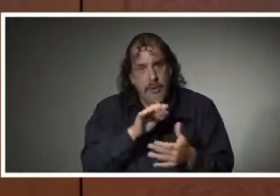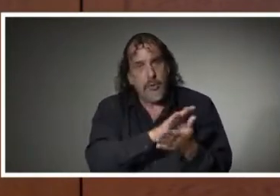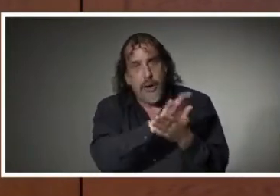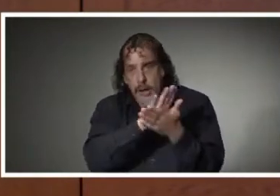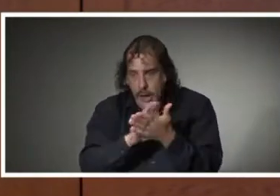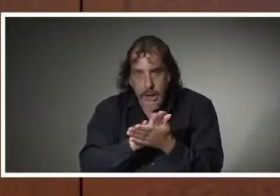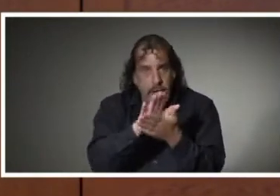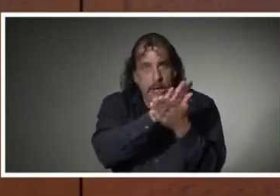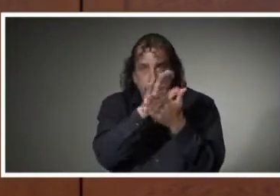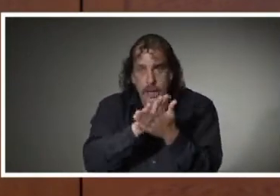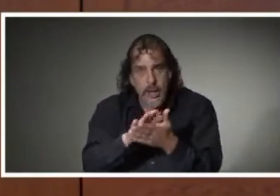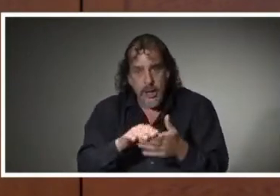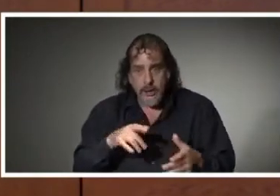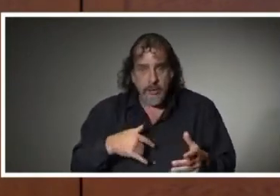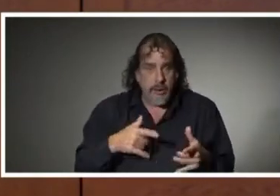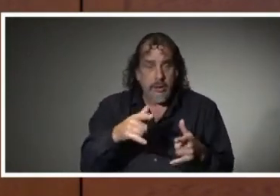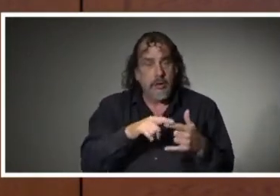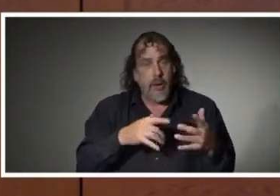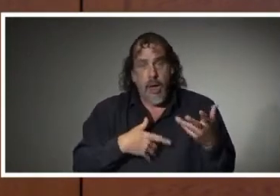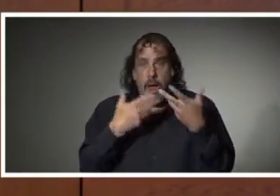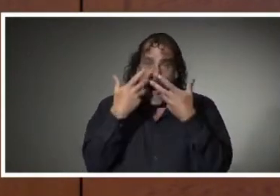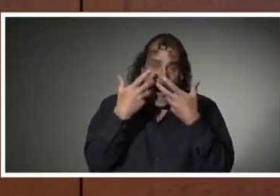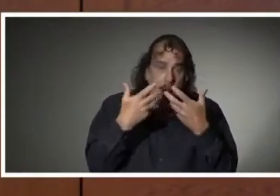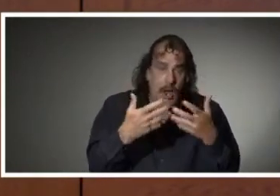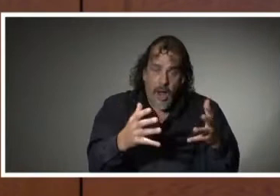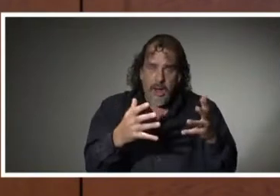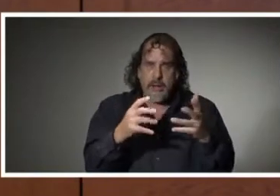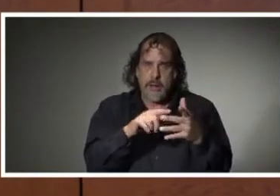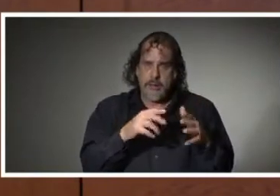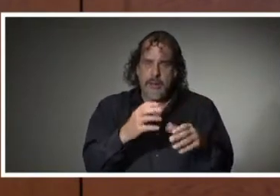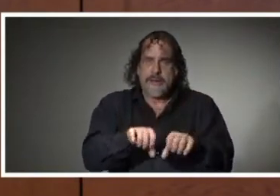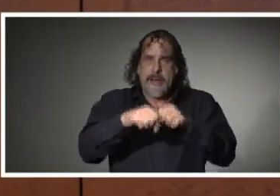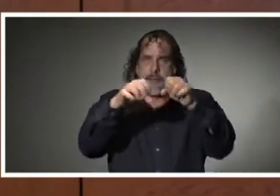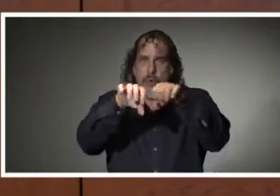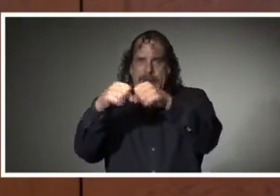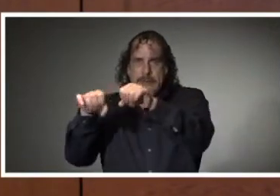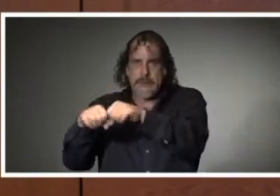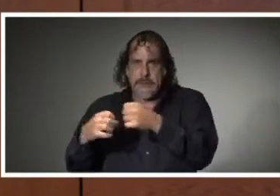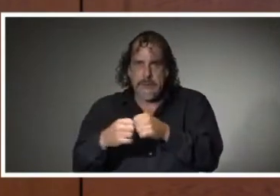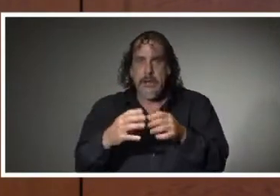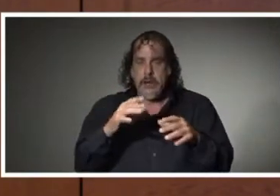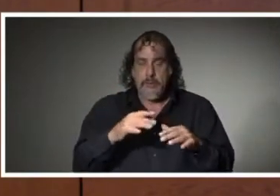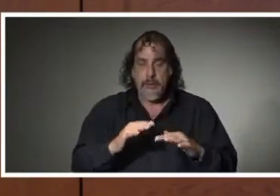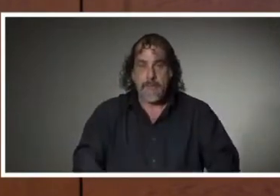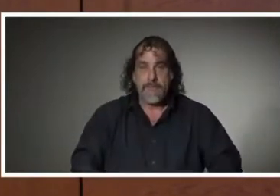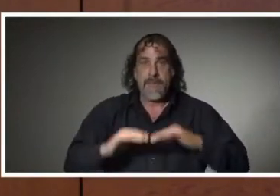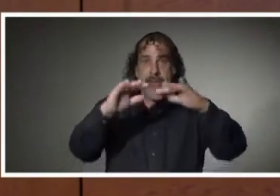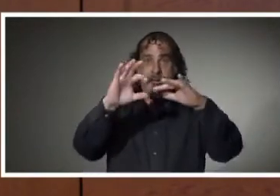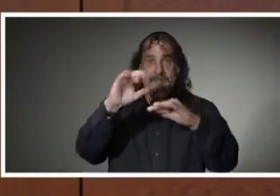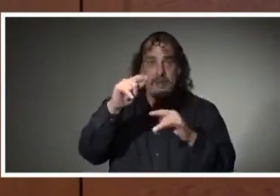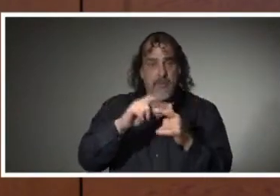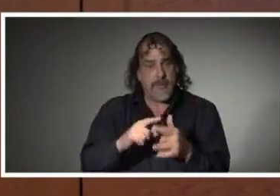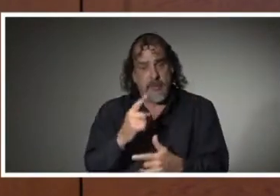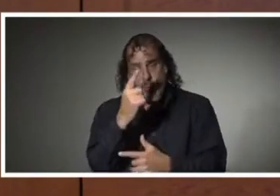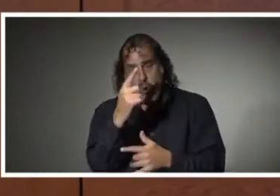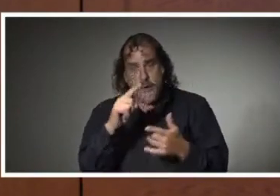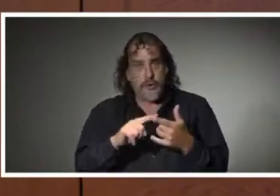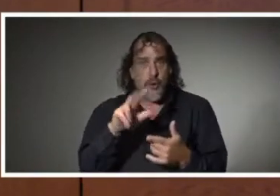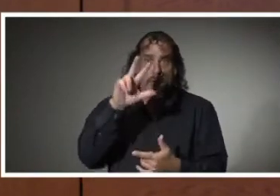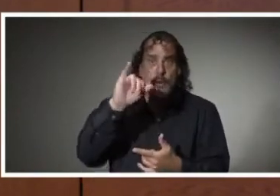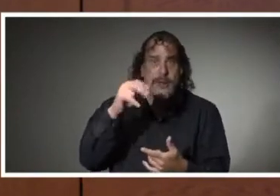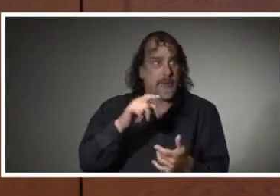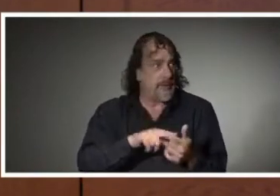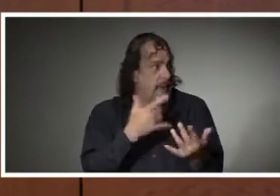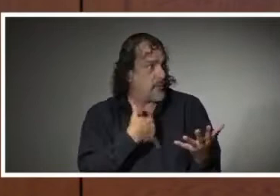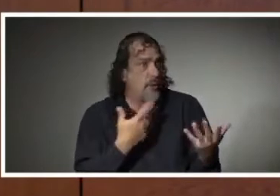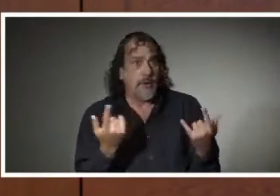able to be out there and function and to get those things done. But also the flash flooding, 1 to 3 inches, this limited threat that